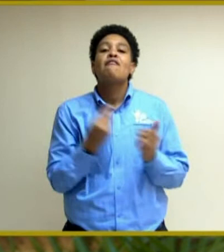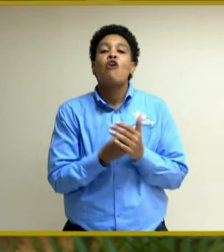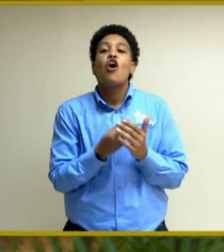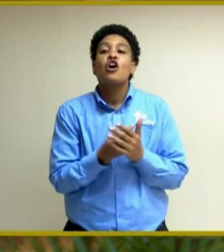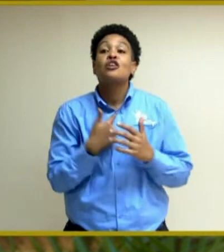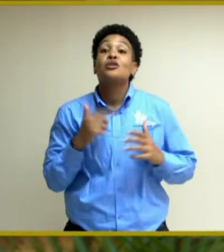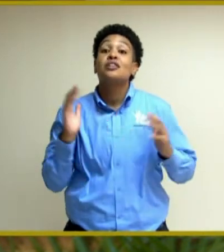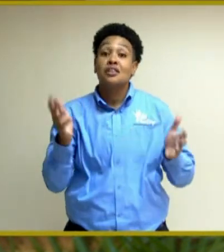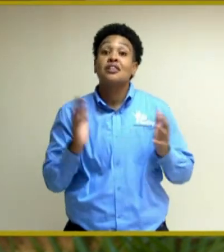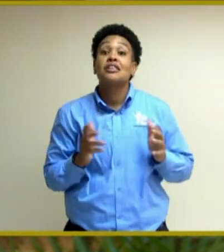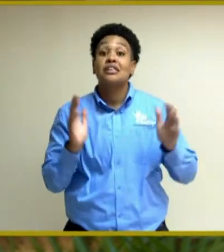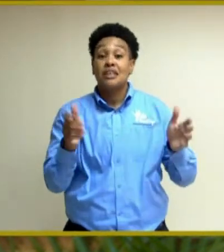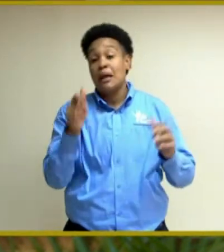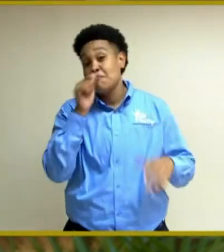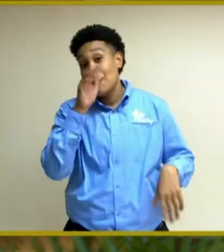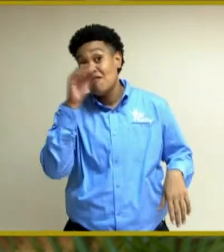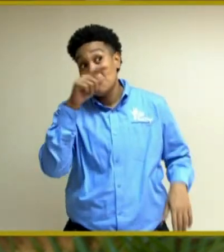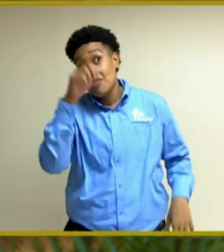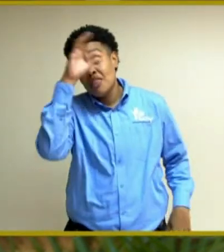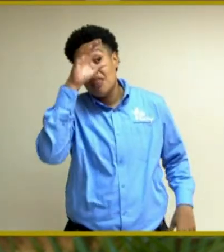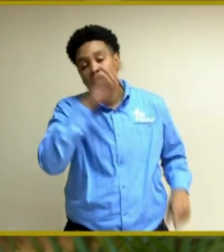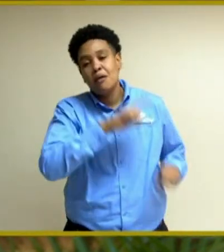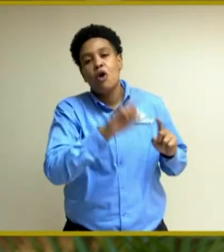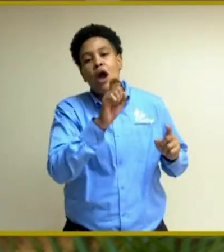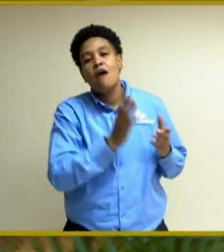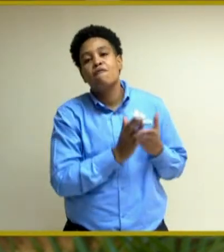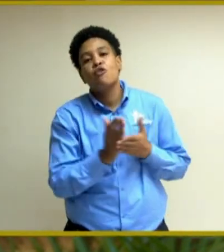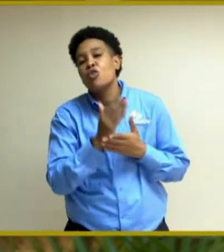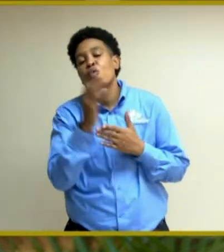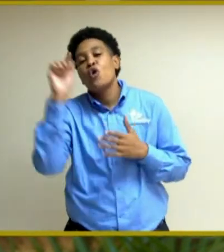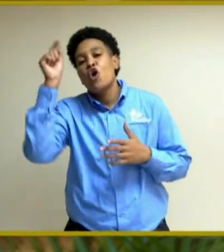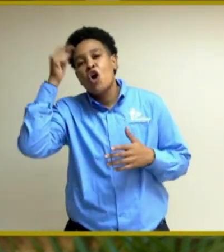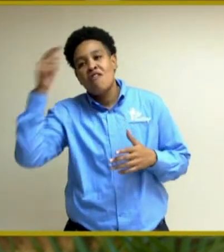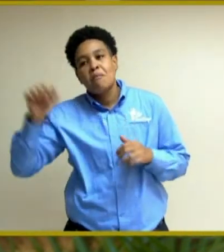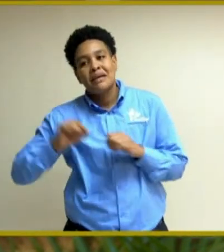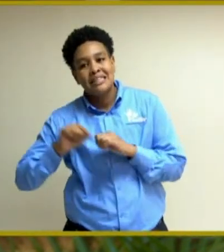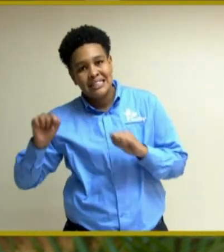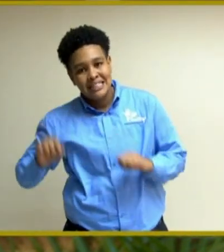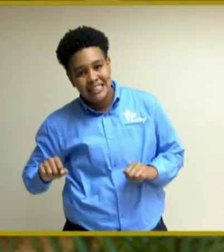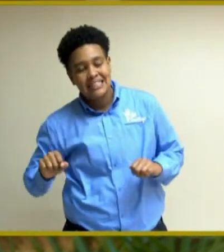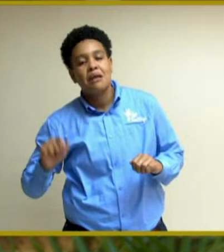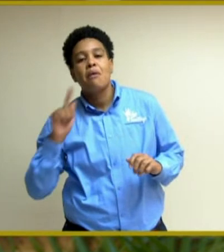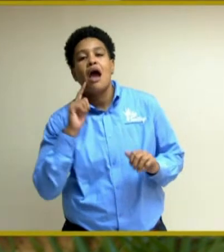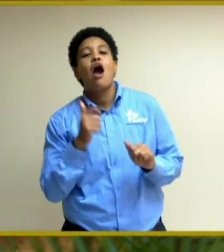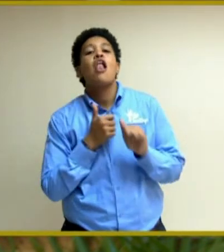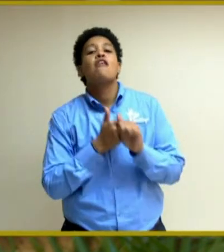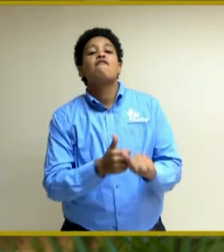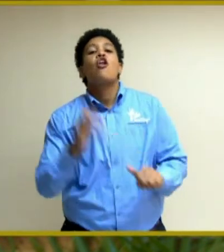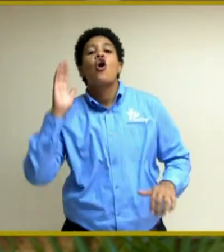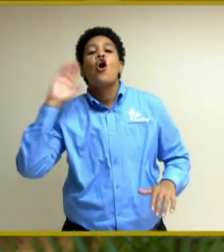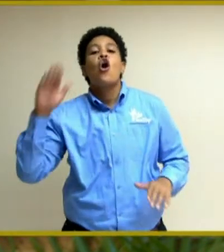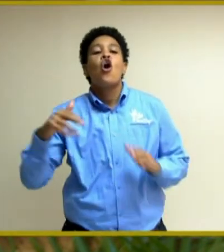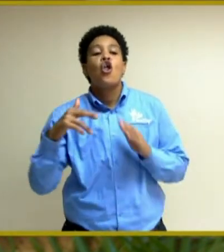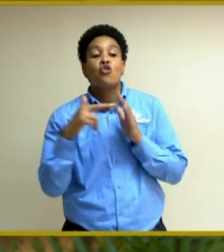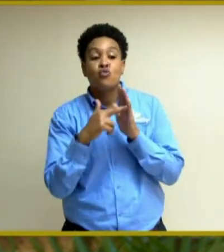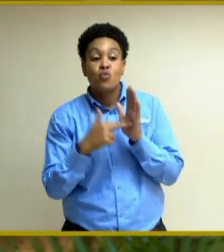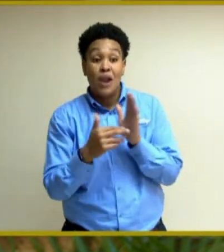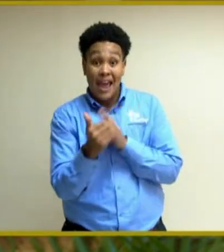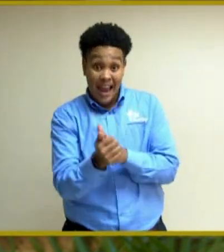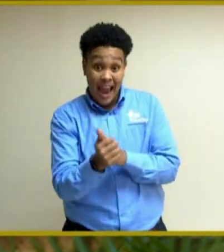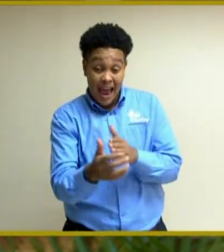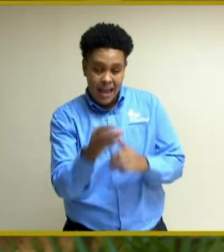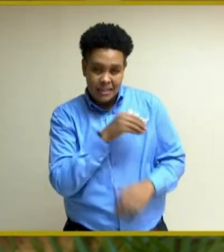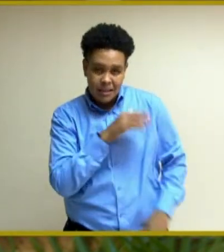with the private sector, they do source, but it has to come through the government system, and it follows all the guidelines accepted